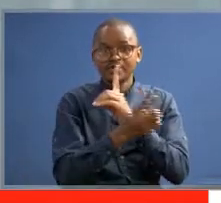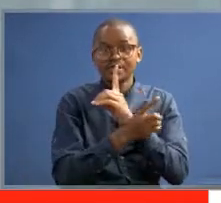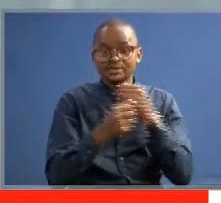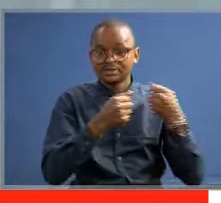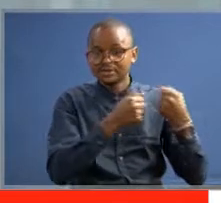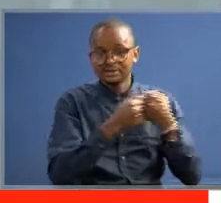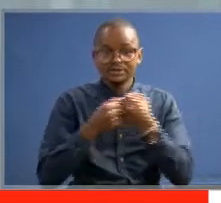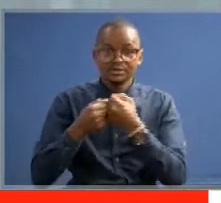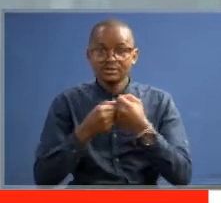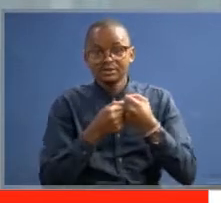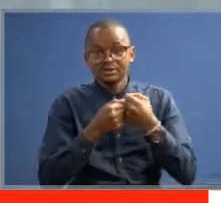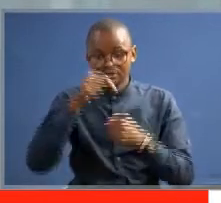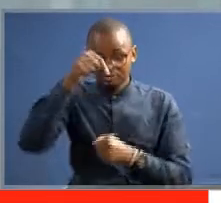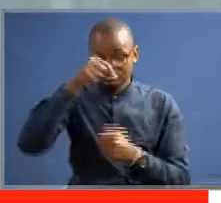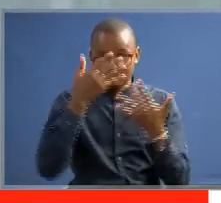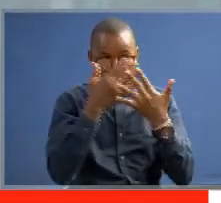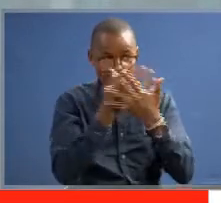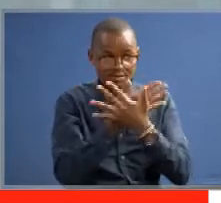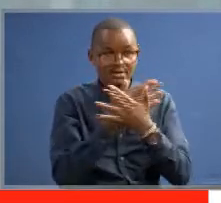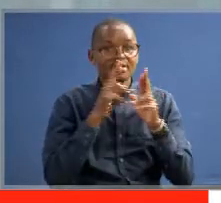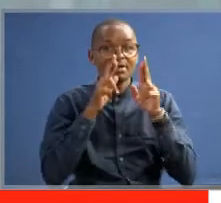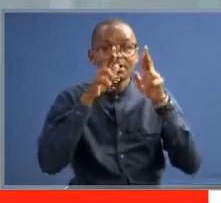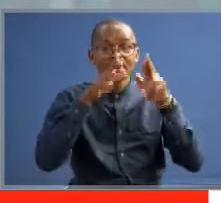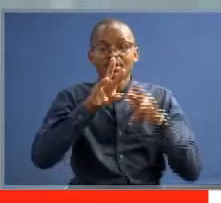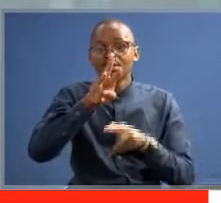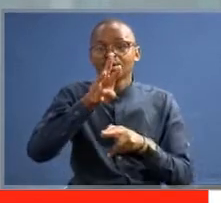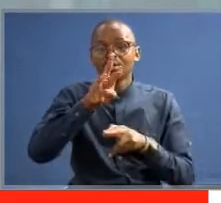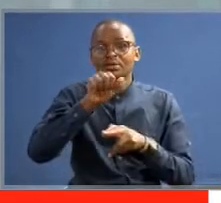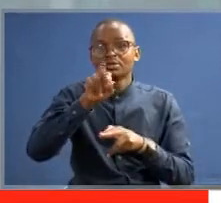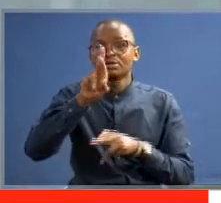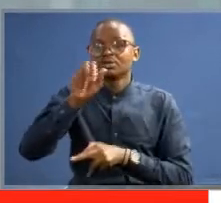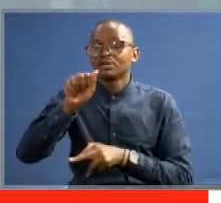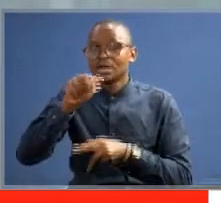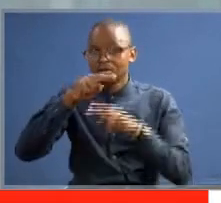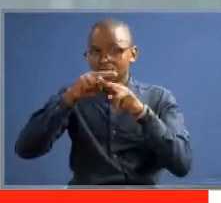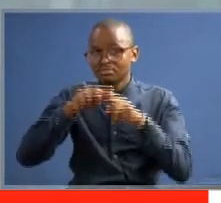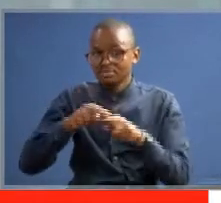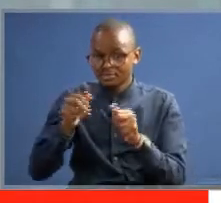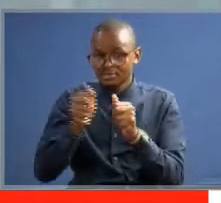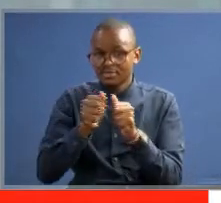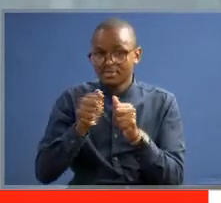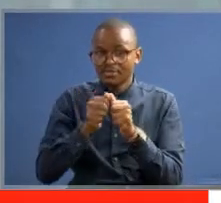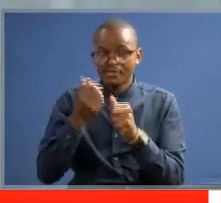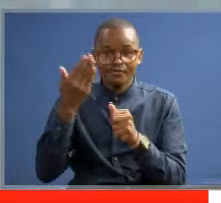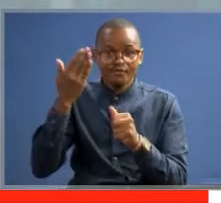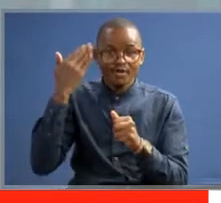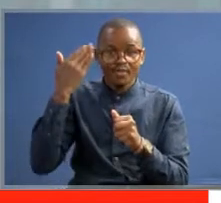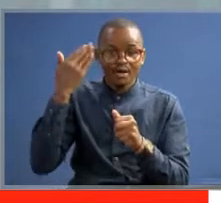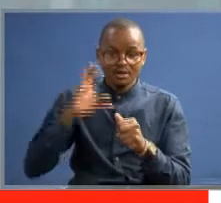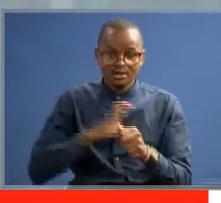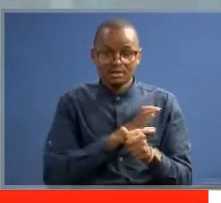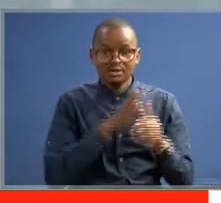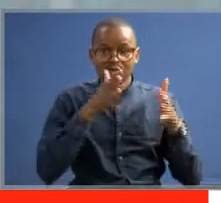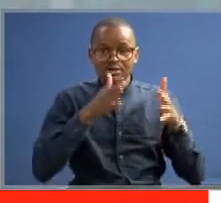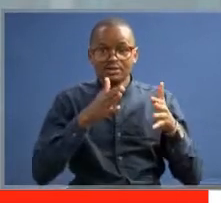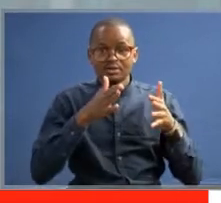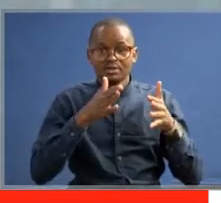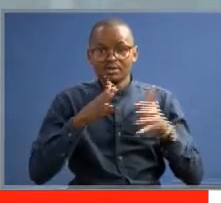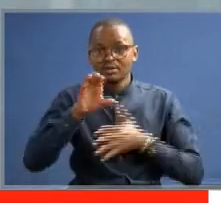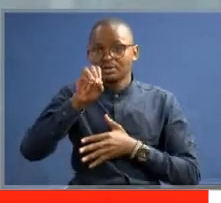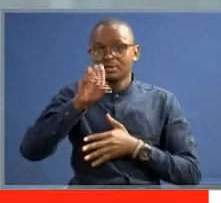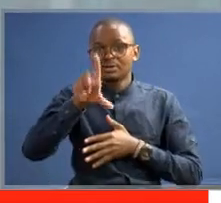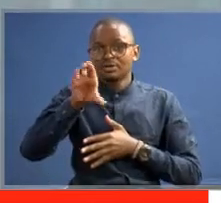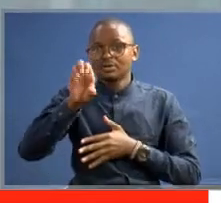challenges. And tonight, our reporter Peter Maura had a sit-down with the former sports commissioner, that is Gordon